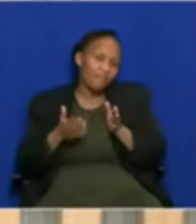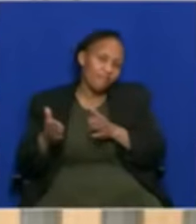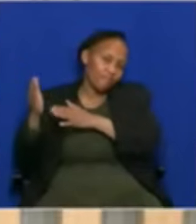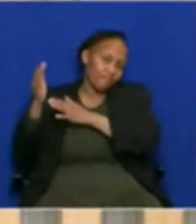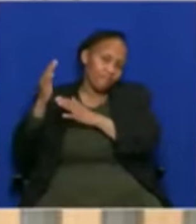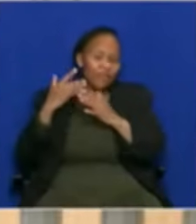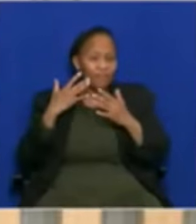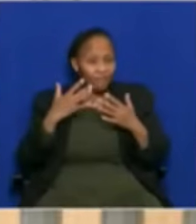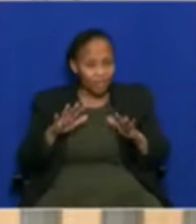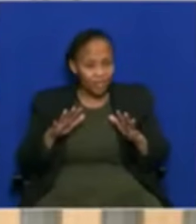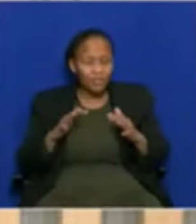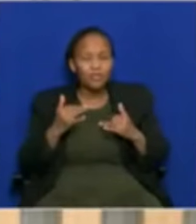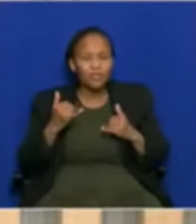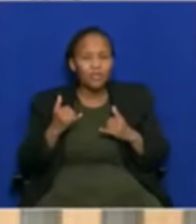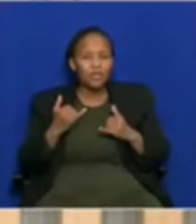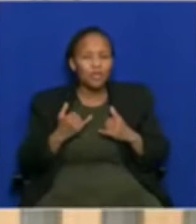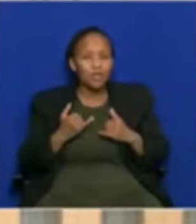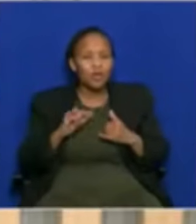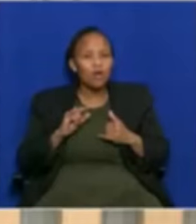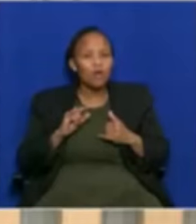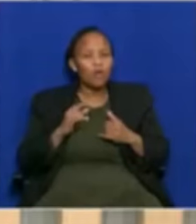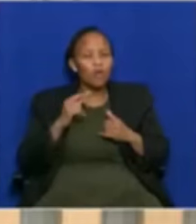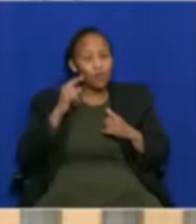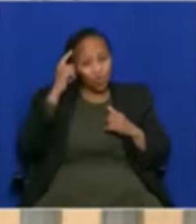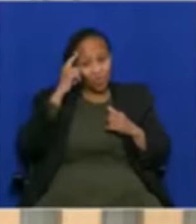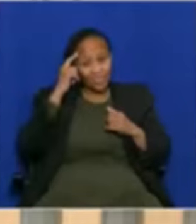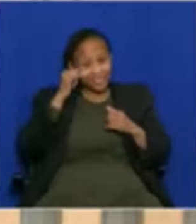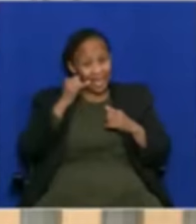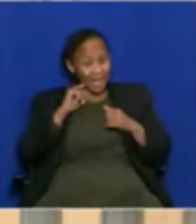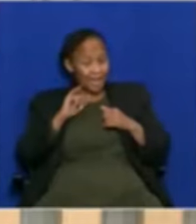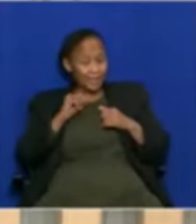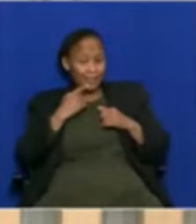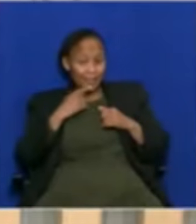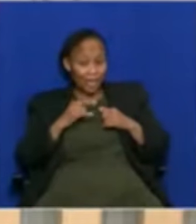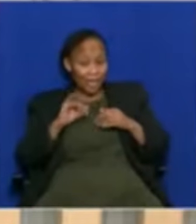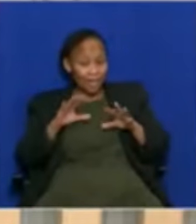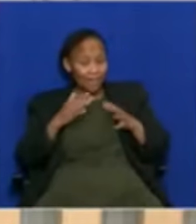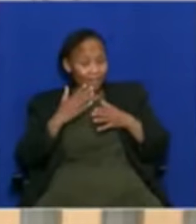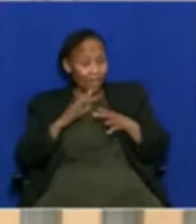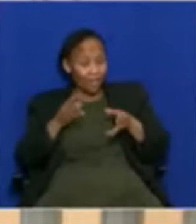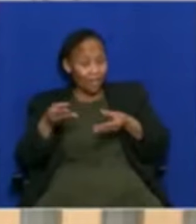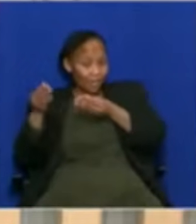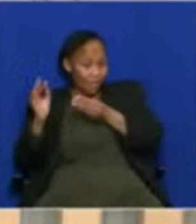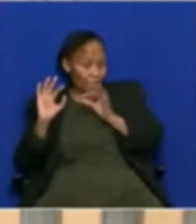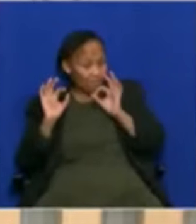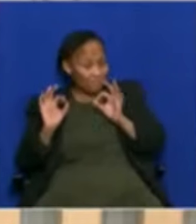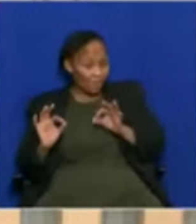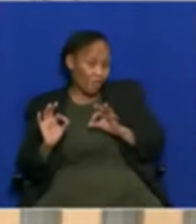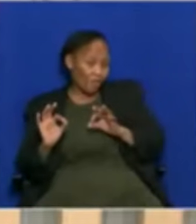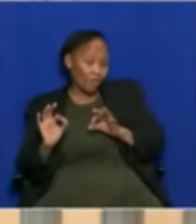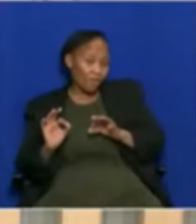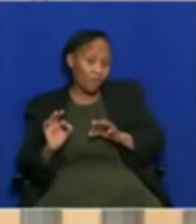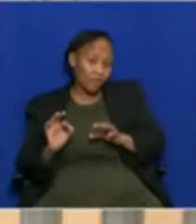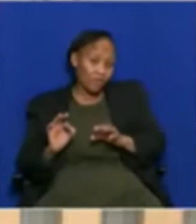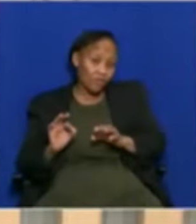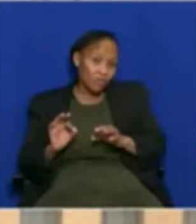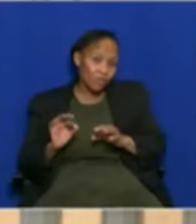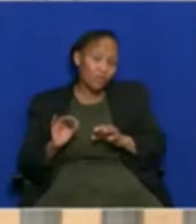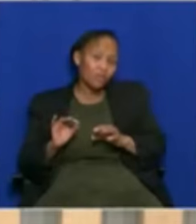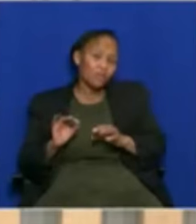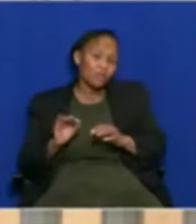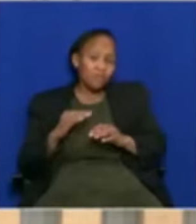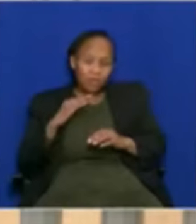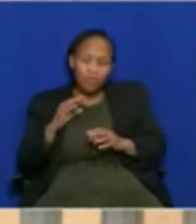conduct on your part. Do you consider that proper? In circumstances where you are seeking him to provide you with a witness statement for